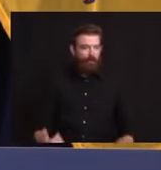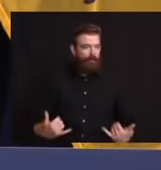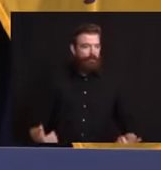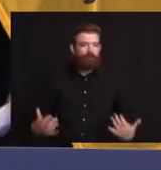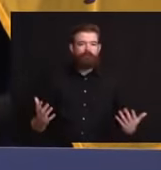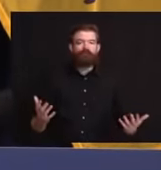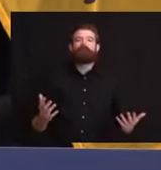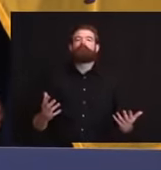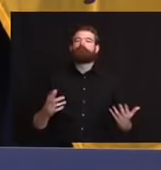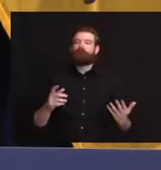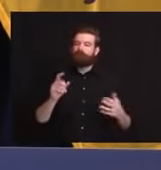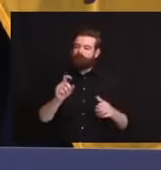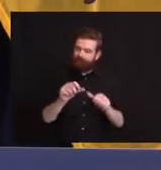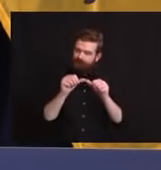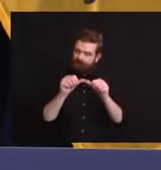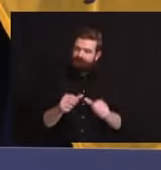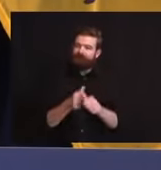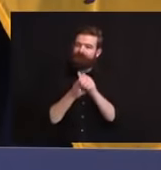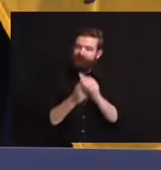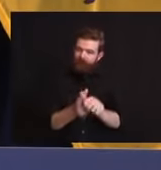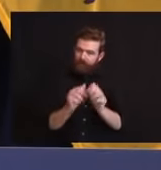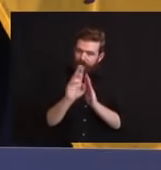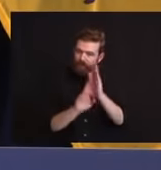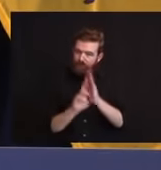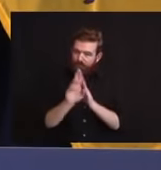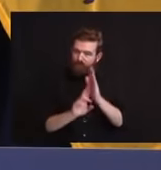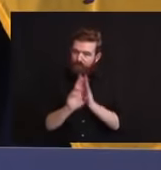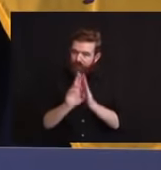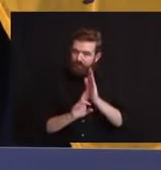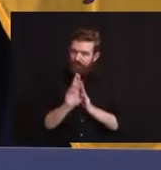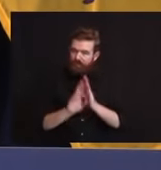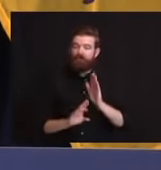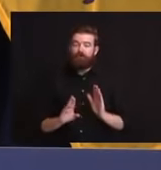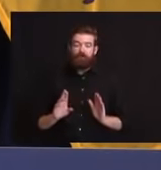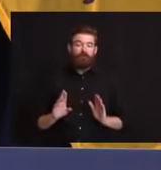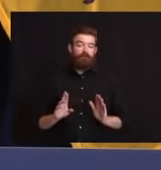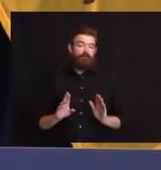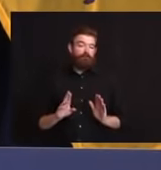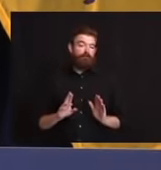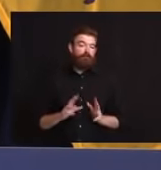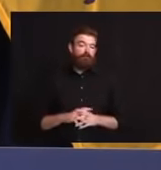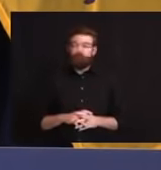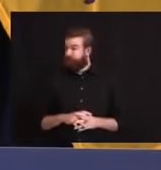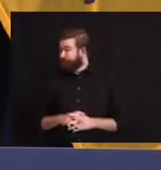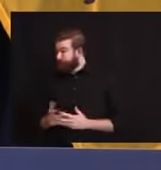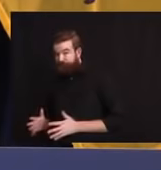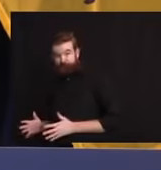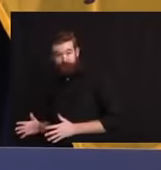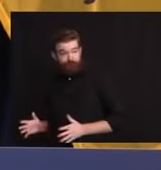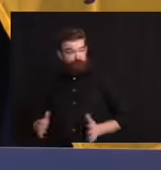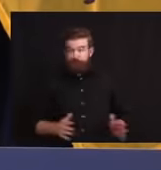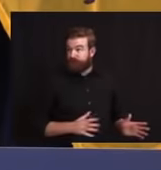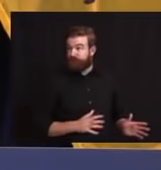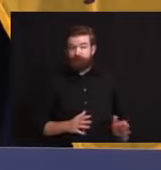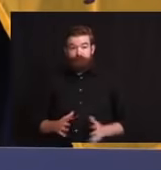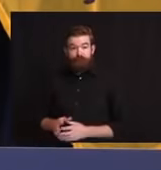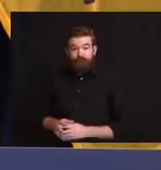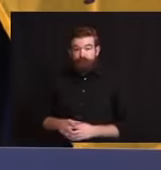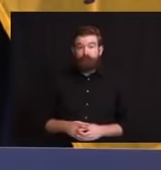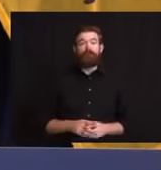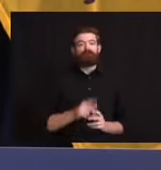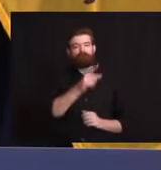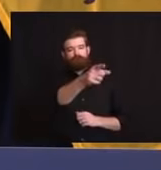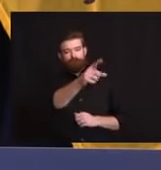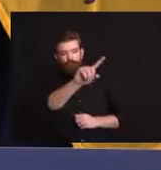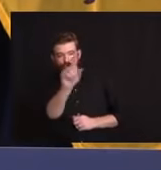that's well said, and that's my personal. Anything you want to add to that? We've said it all, I guess. Thank you. Brent.